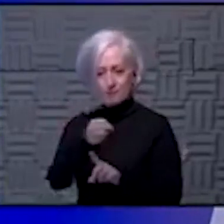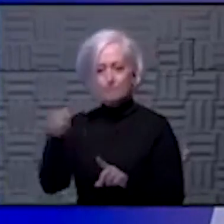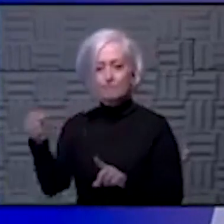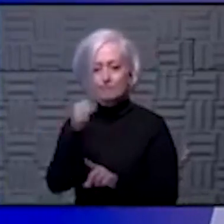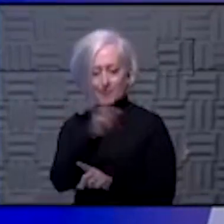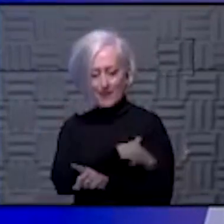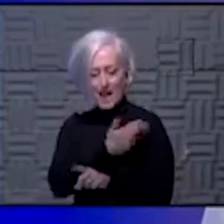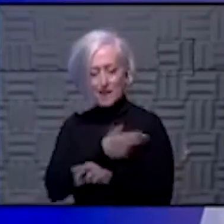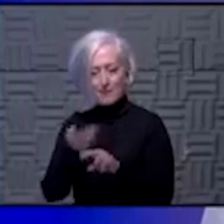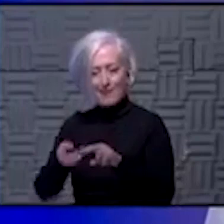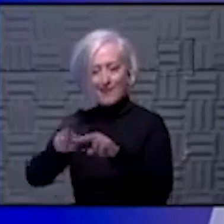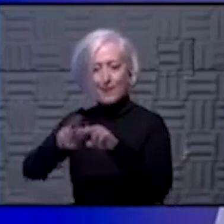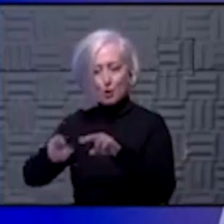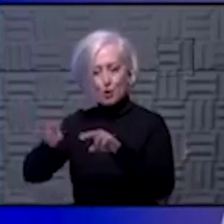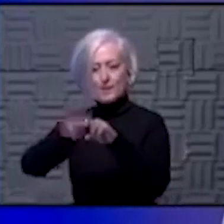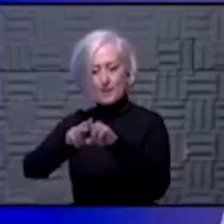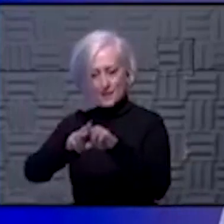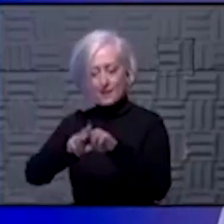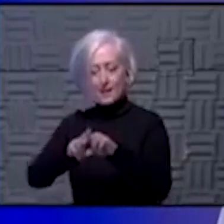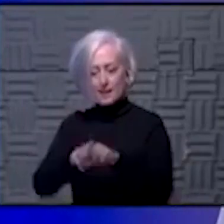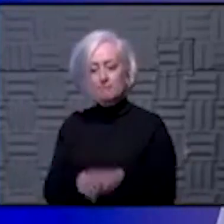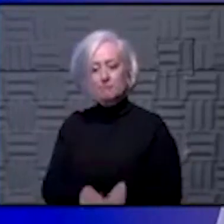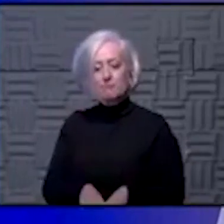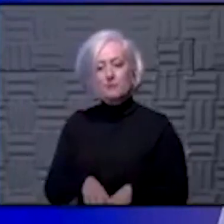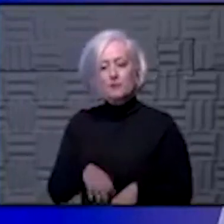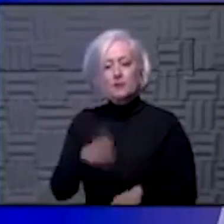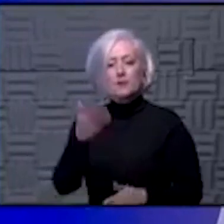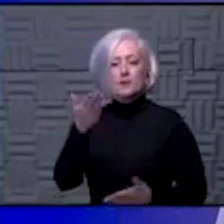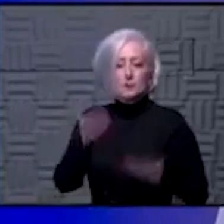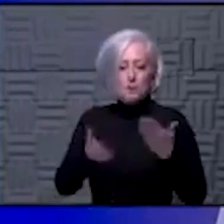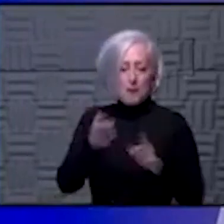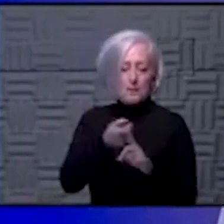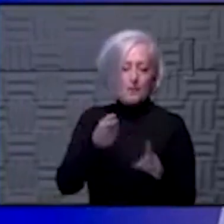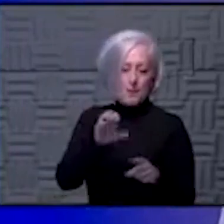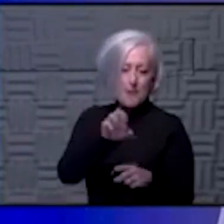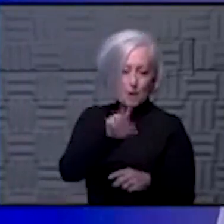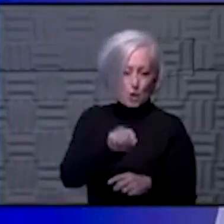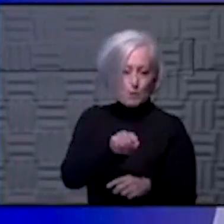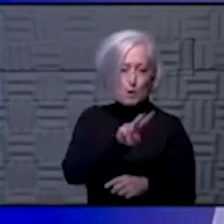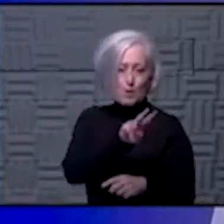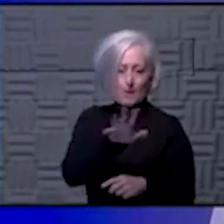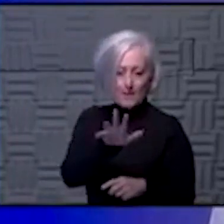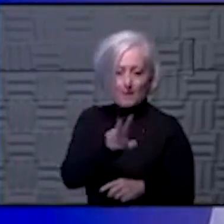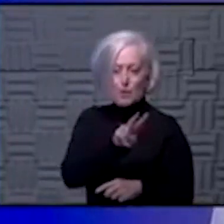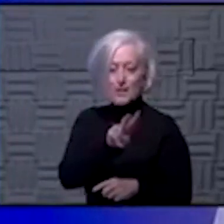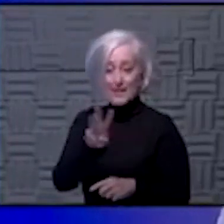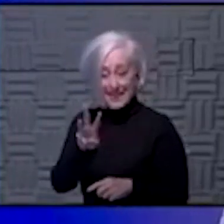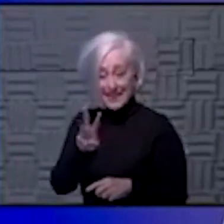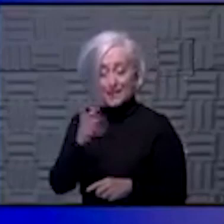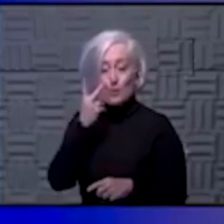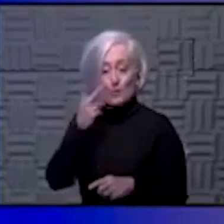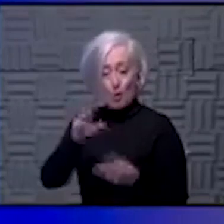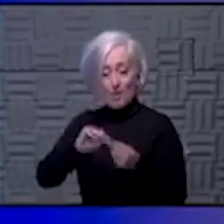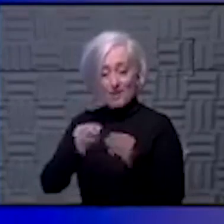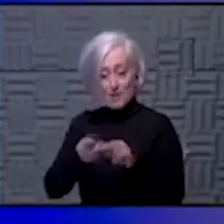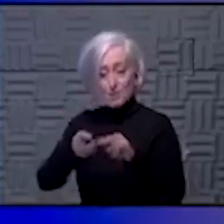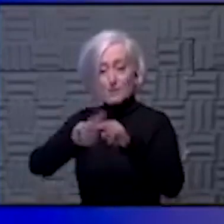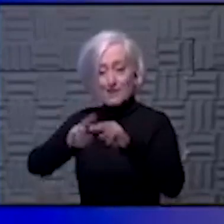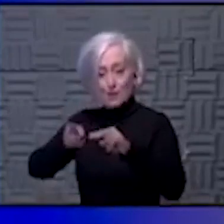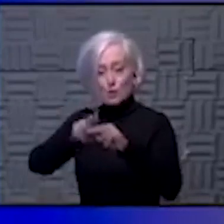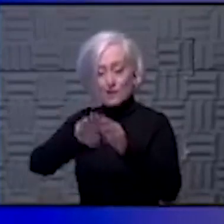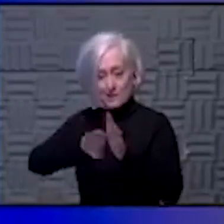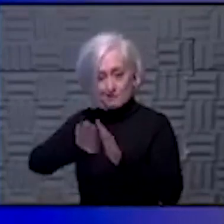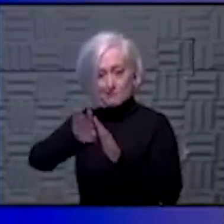an increase in the cases that we saw probably from about October 25th or 26th when we started to see that curve going up in